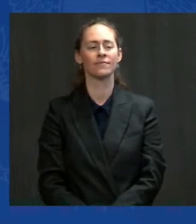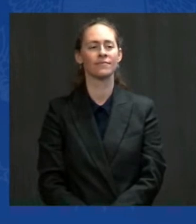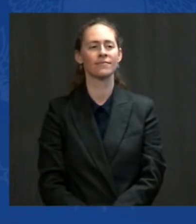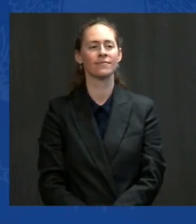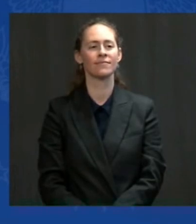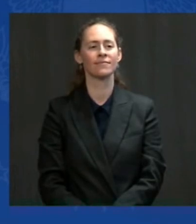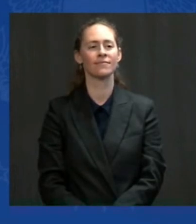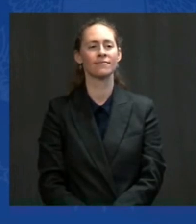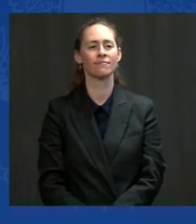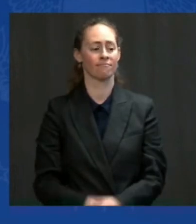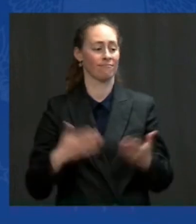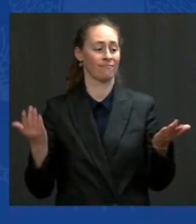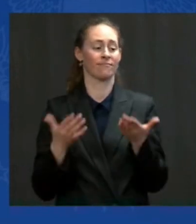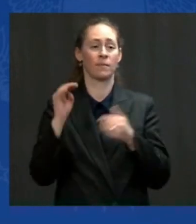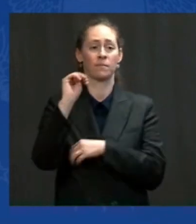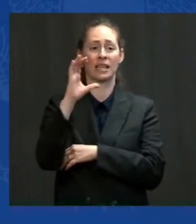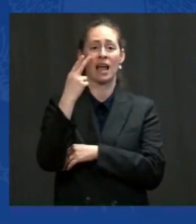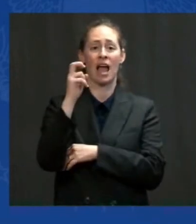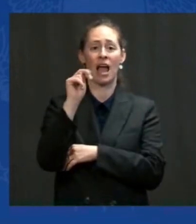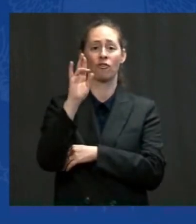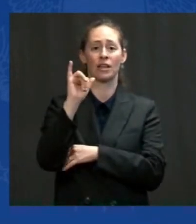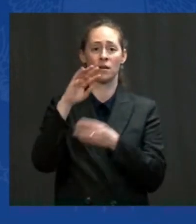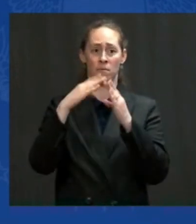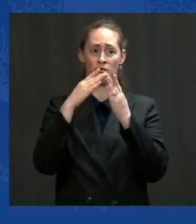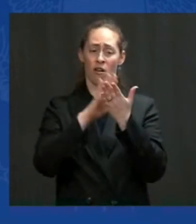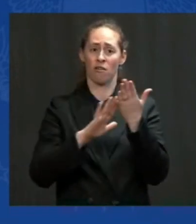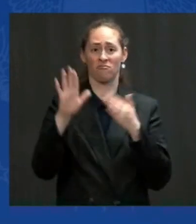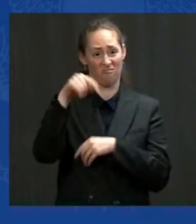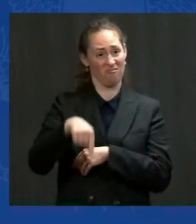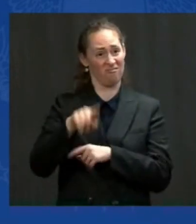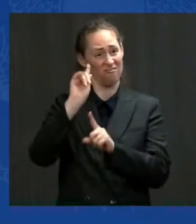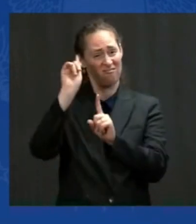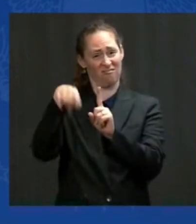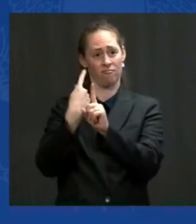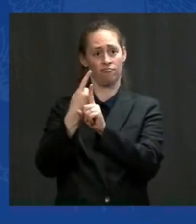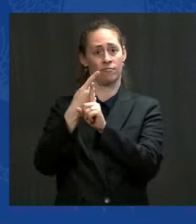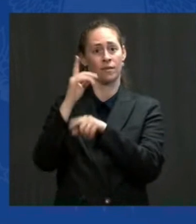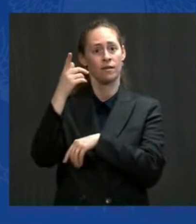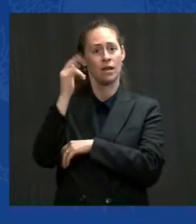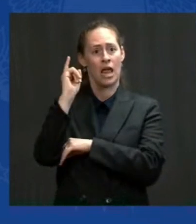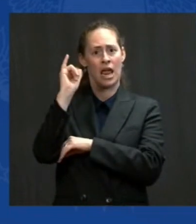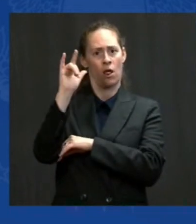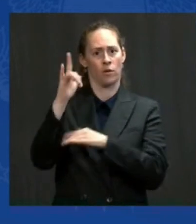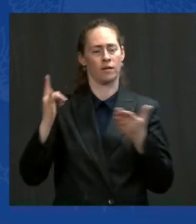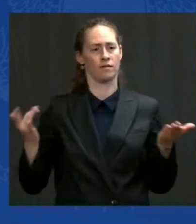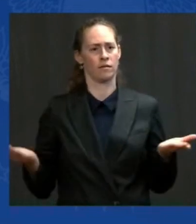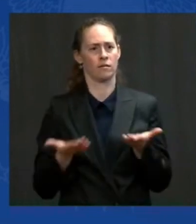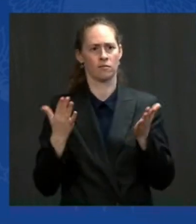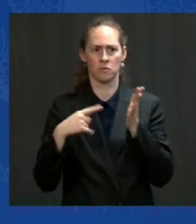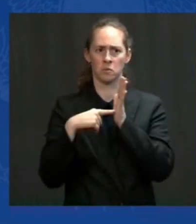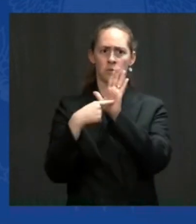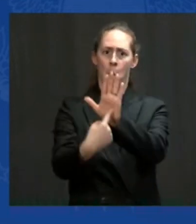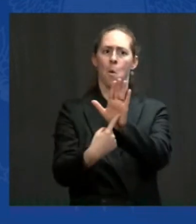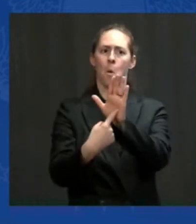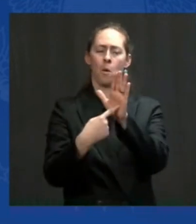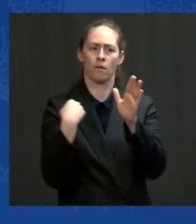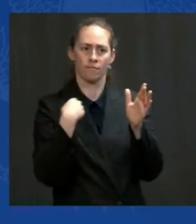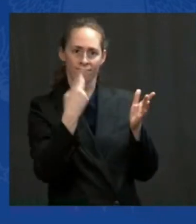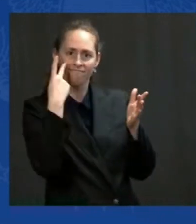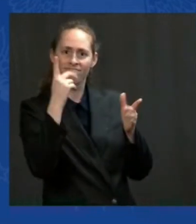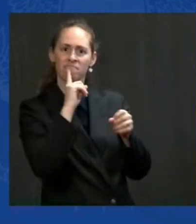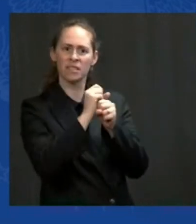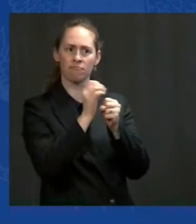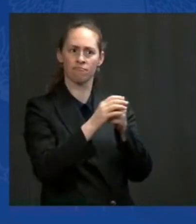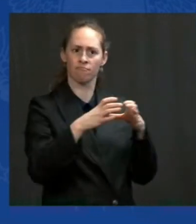MCC is the only community college in Illinois to show positive enrollment growth in each of the past 5 years.